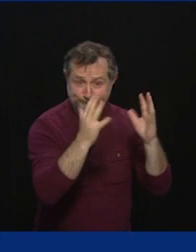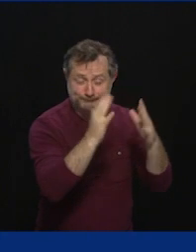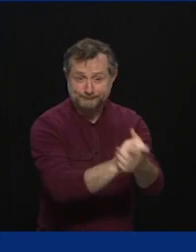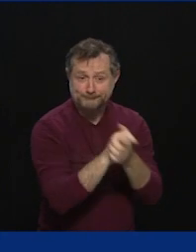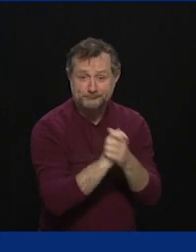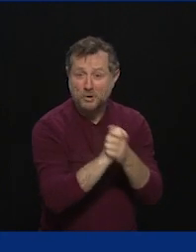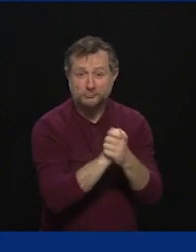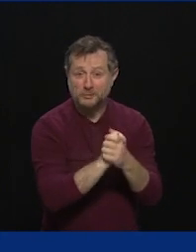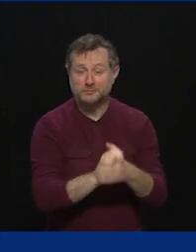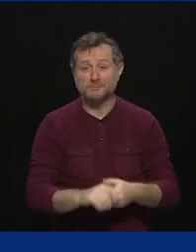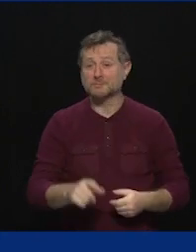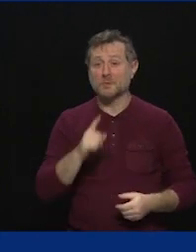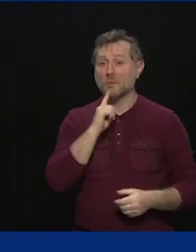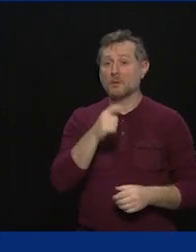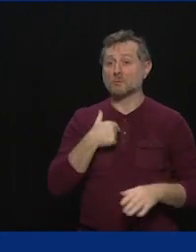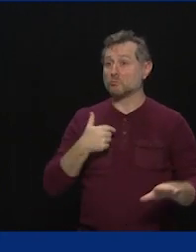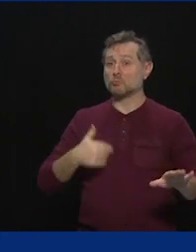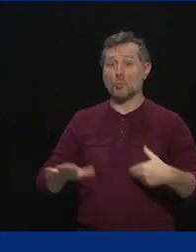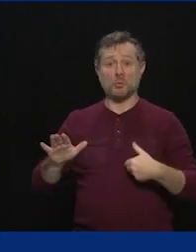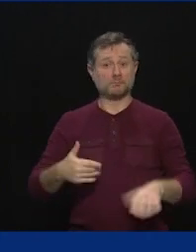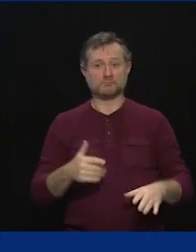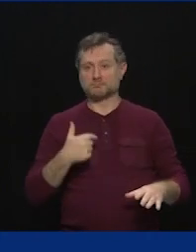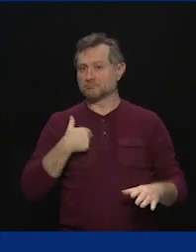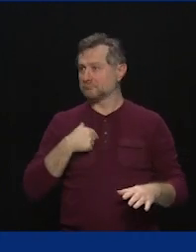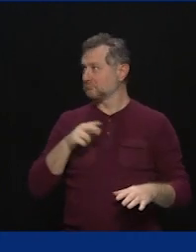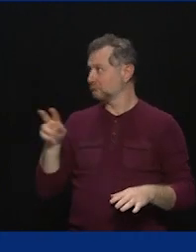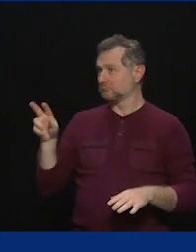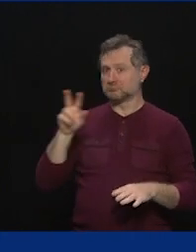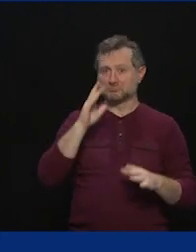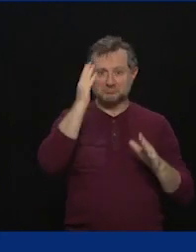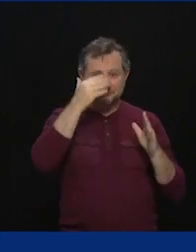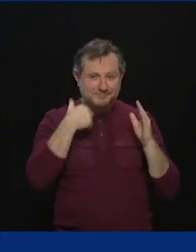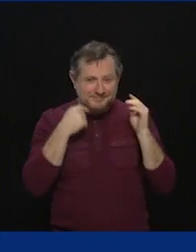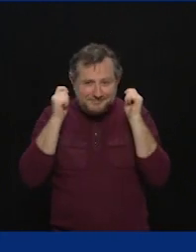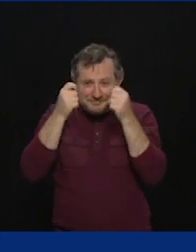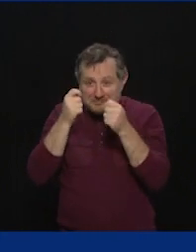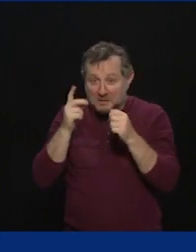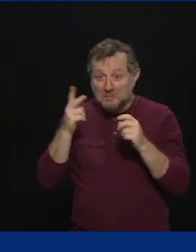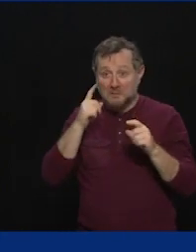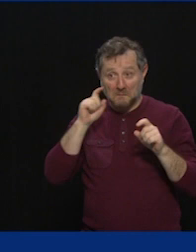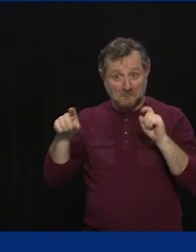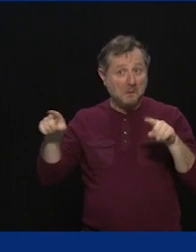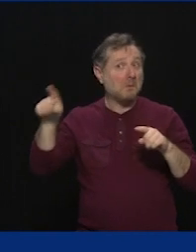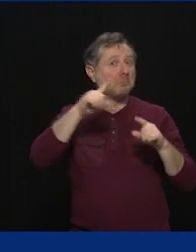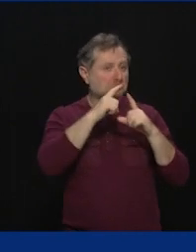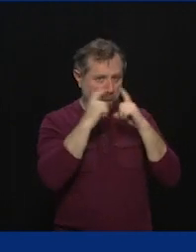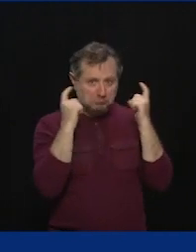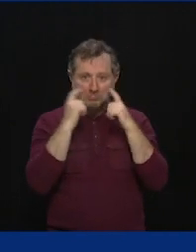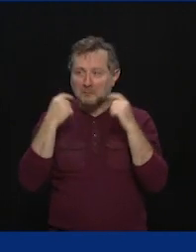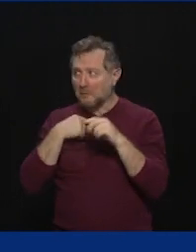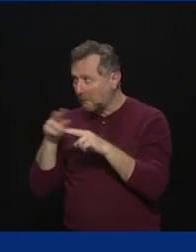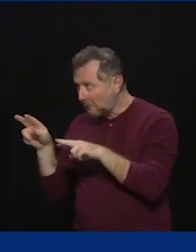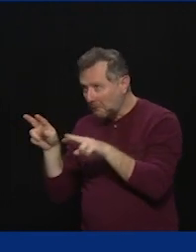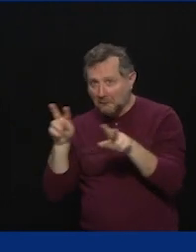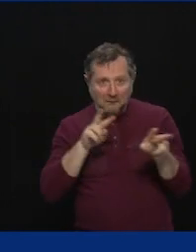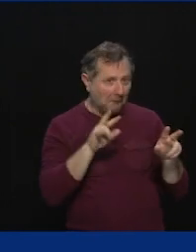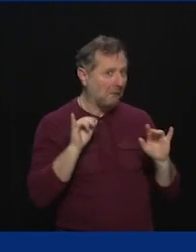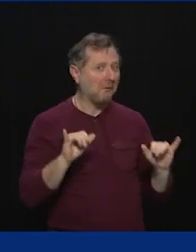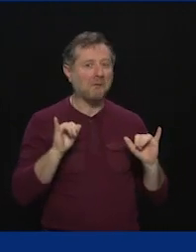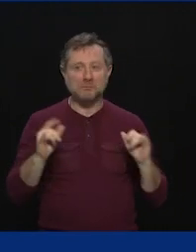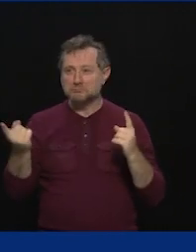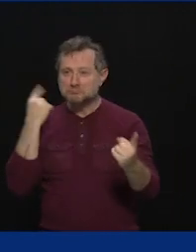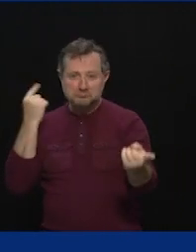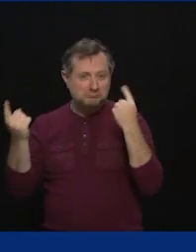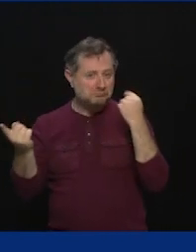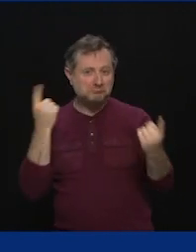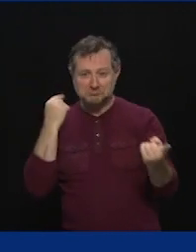streets incognito, at least for now, and I see a lot of people wearing masks. Very good compliance, at least in the diners I pop into,